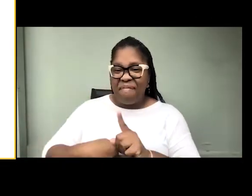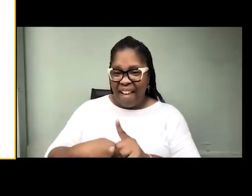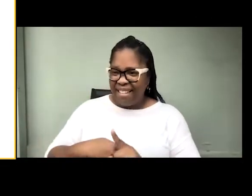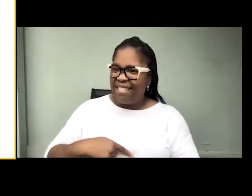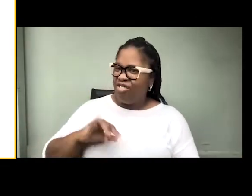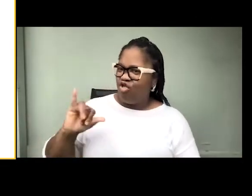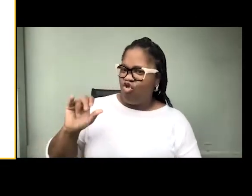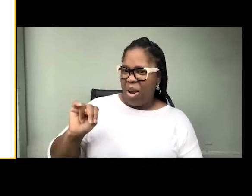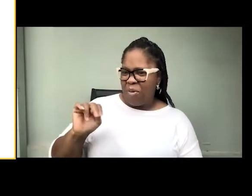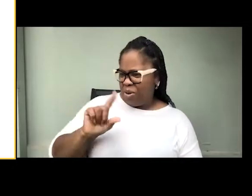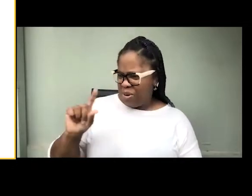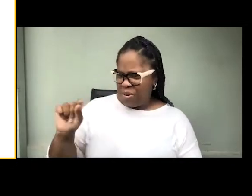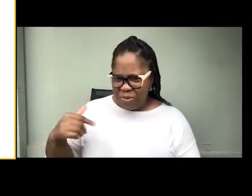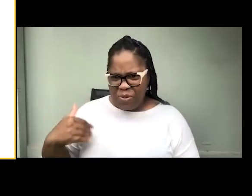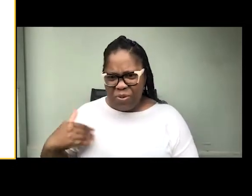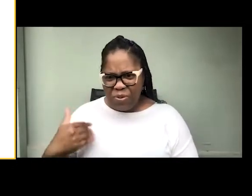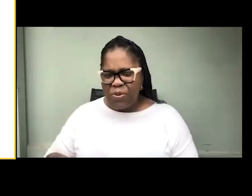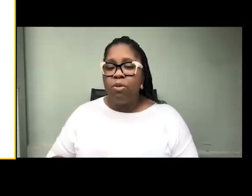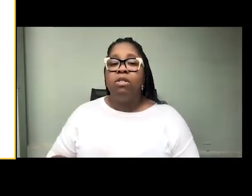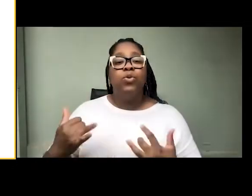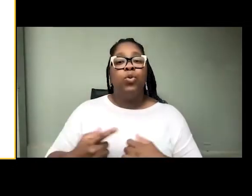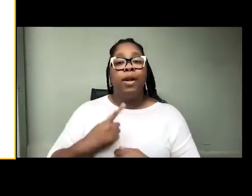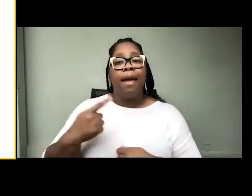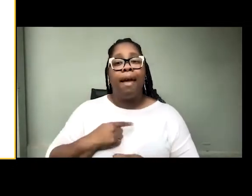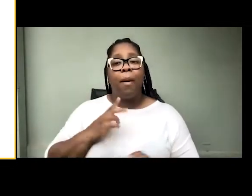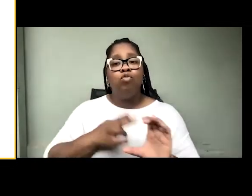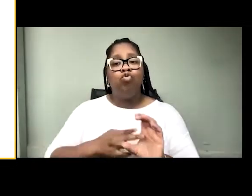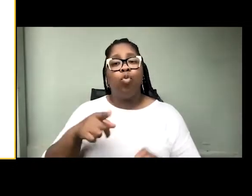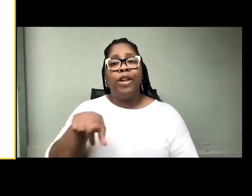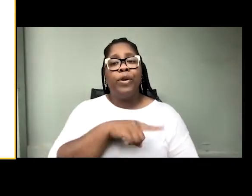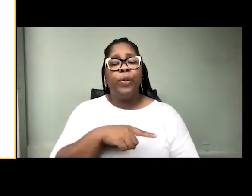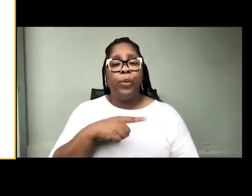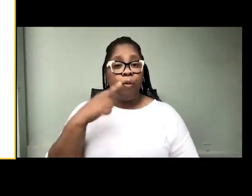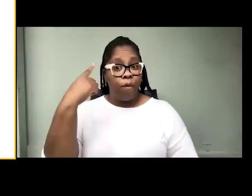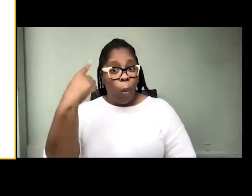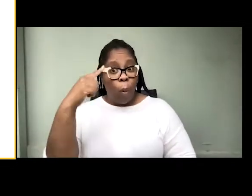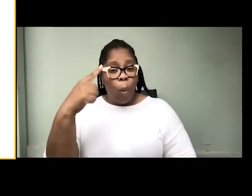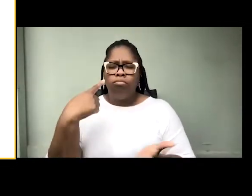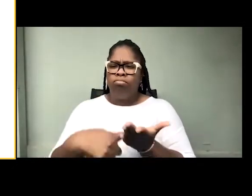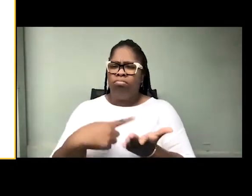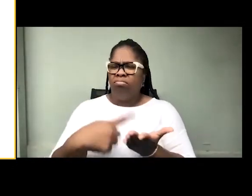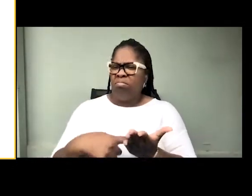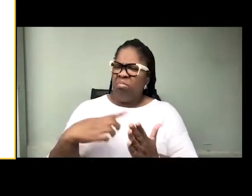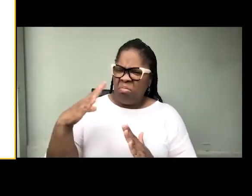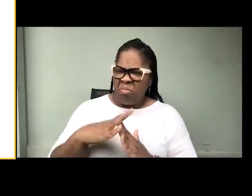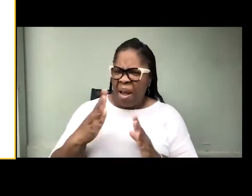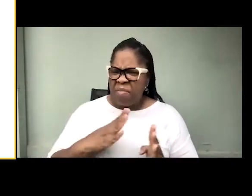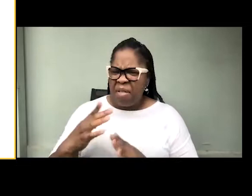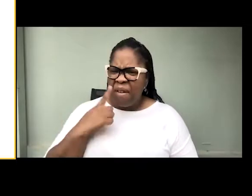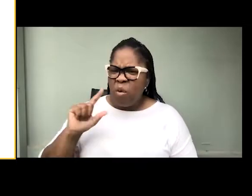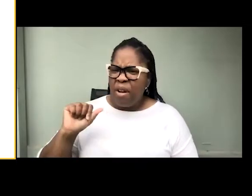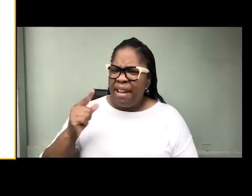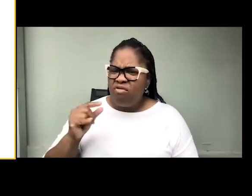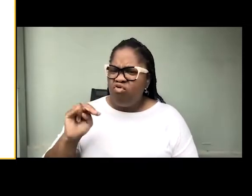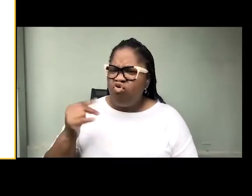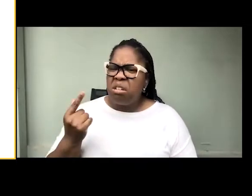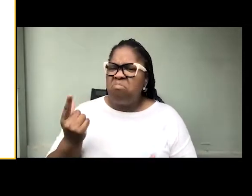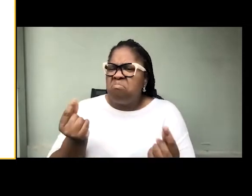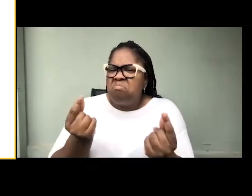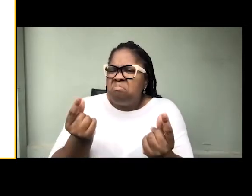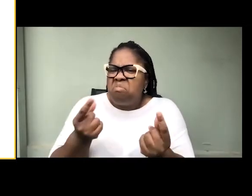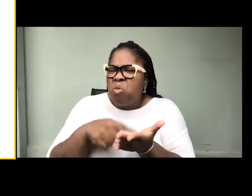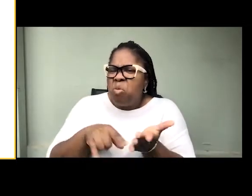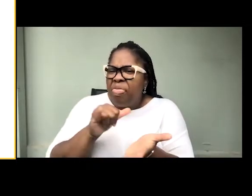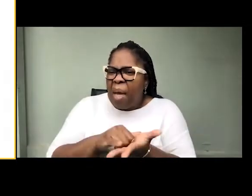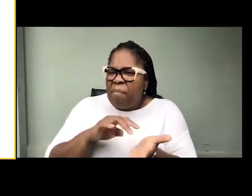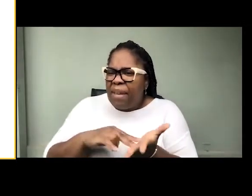implementation. Today, I'm joining you to go over a bit of what the Master Plan for Aging means for the state of California,